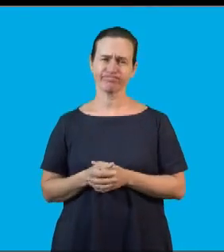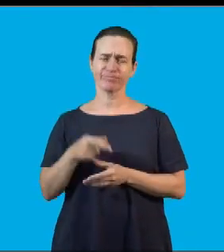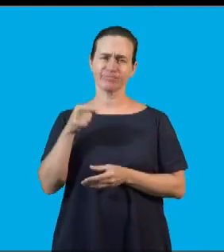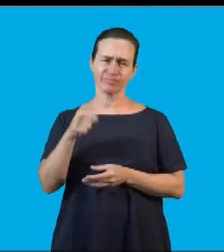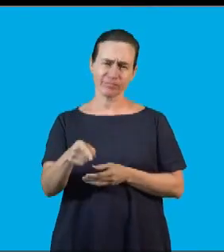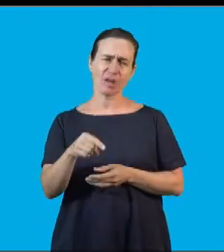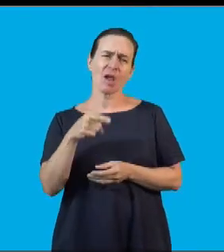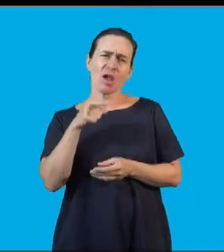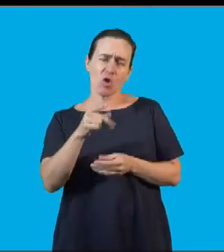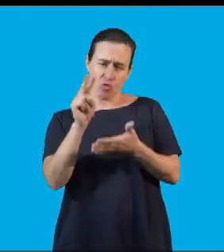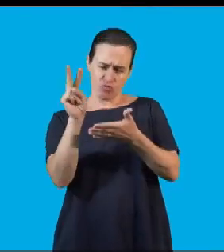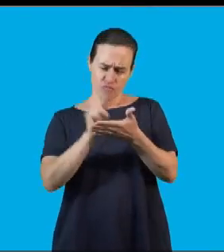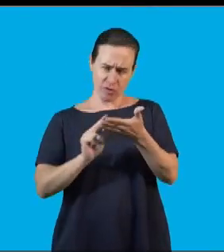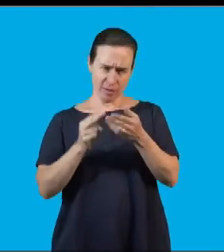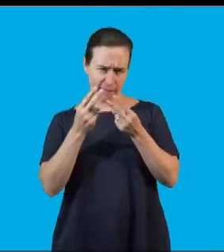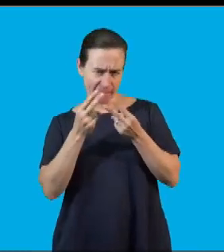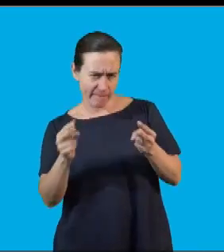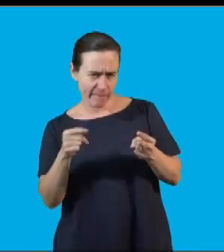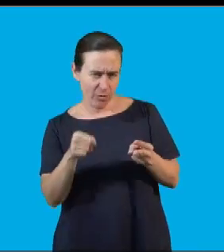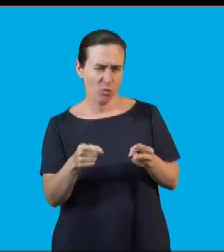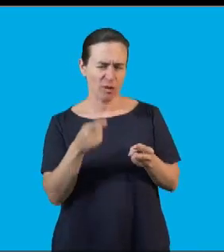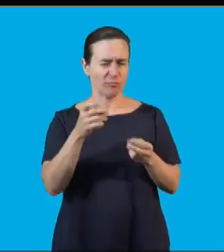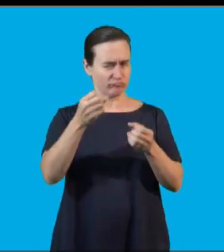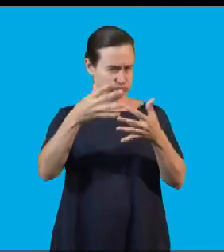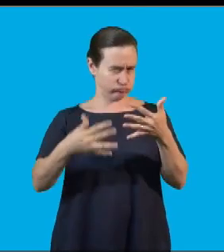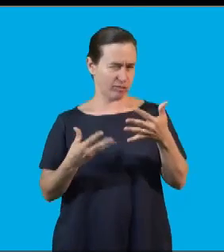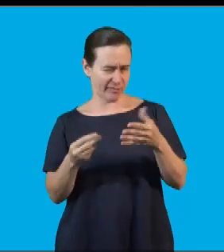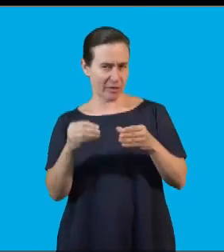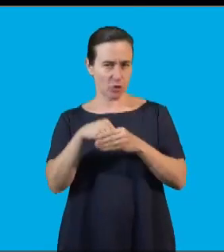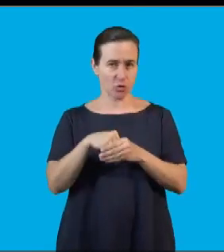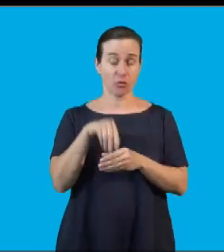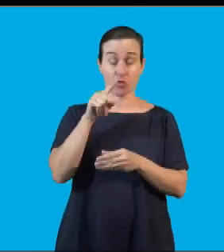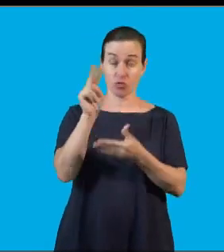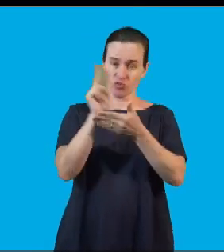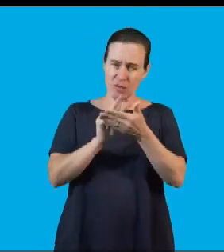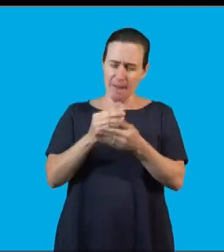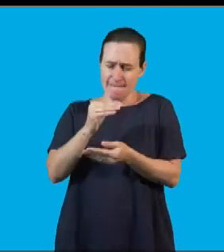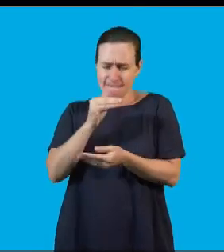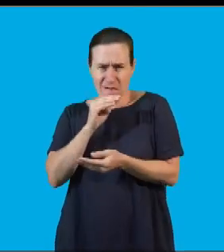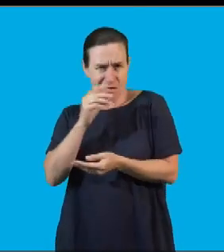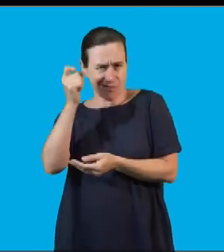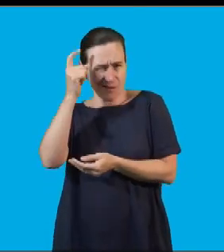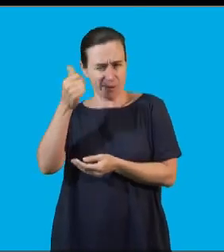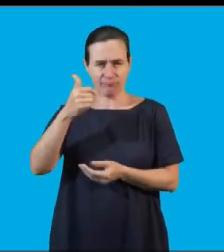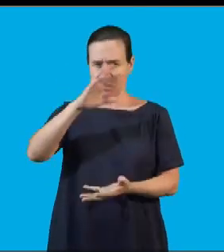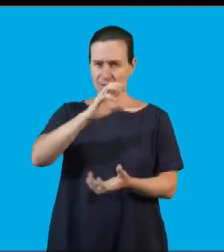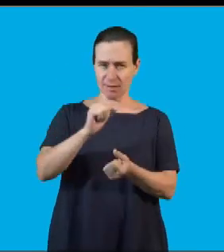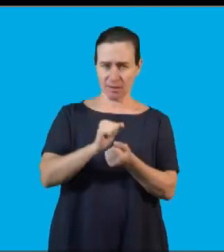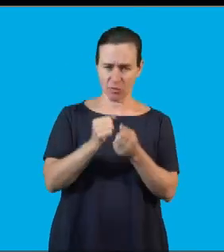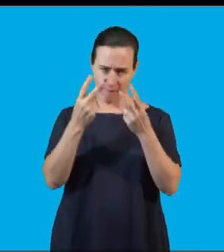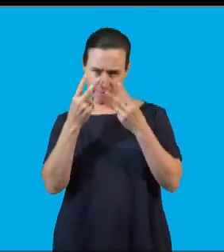scope, reading and viewing has a few components. It's reading for meaning and understanding, the